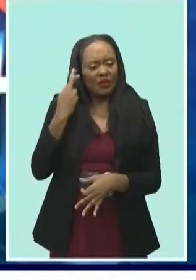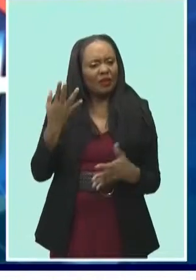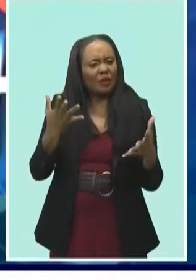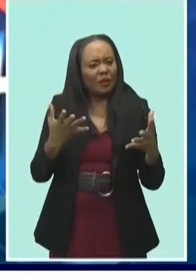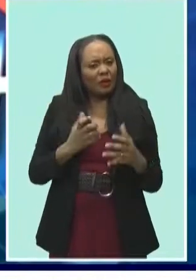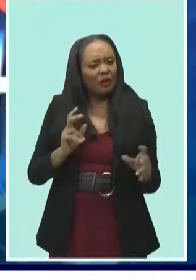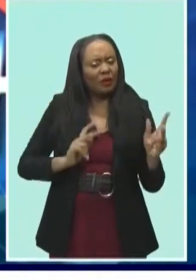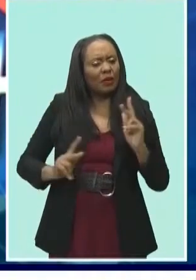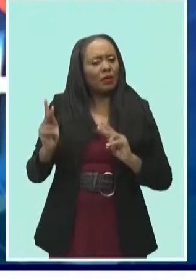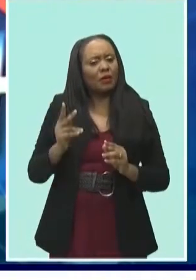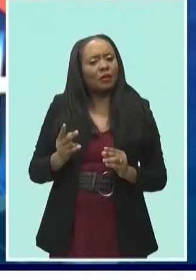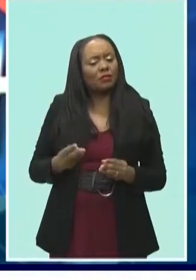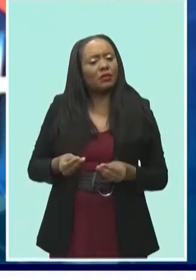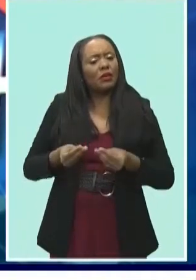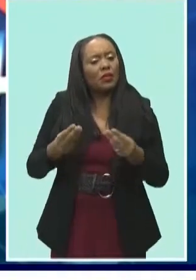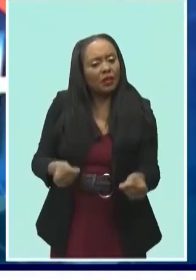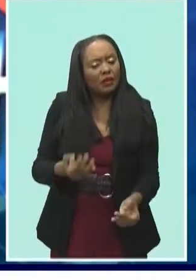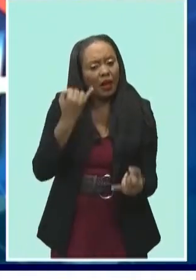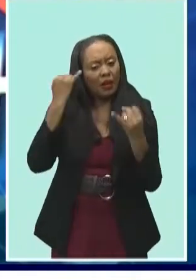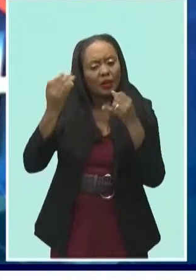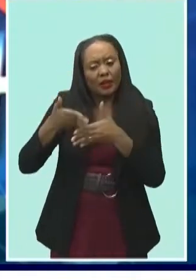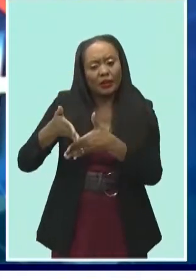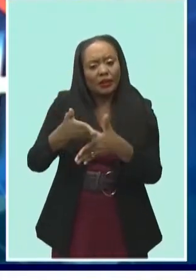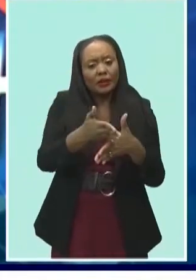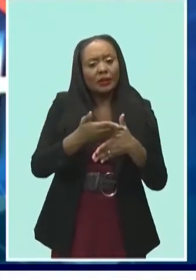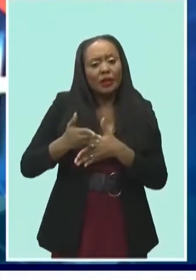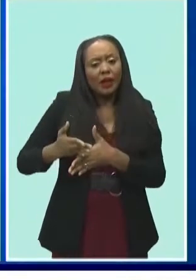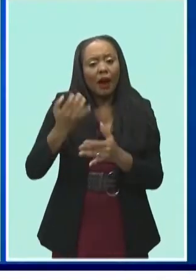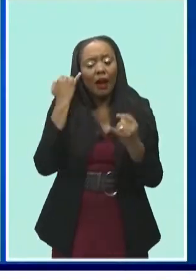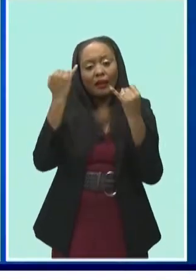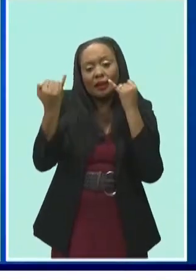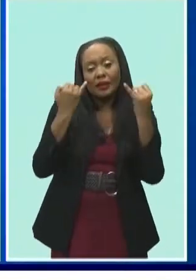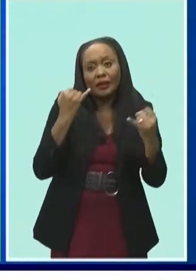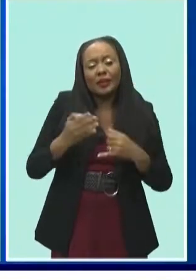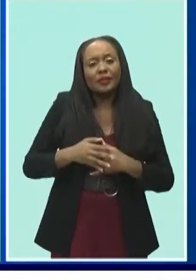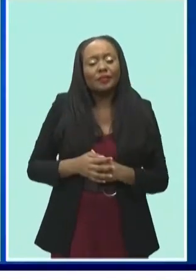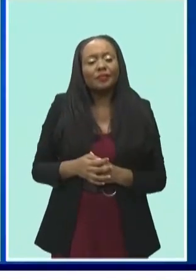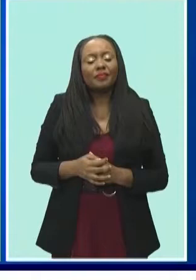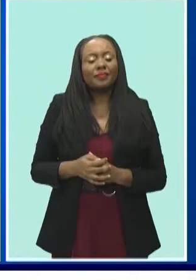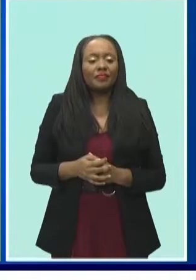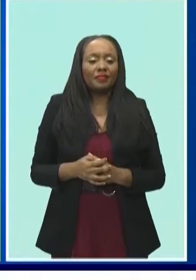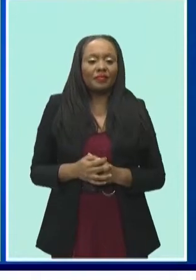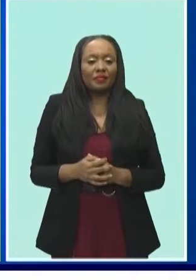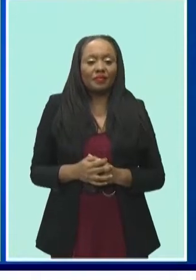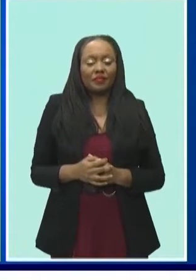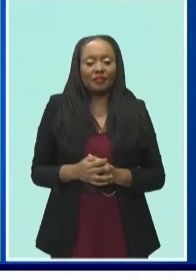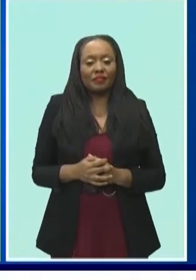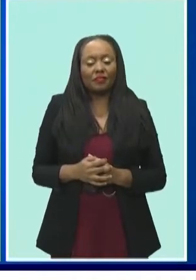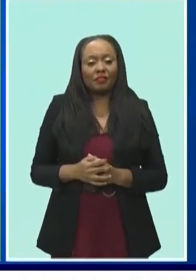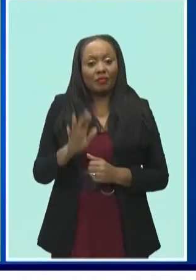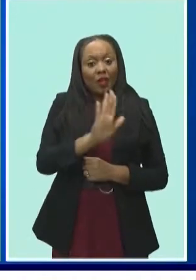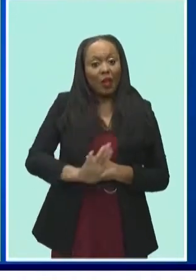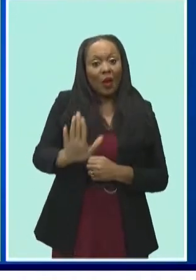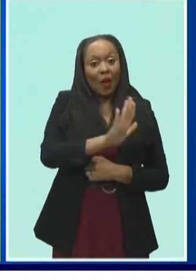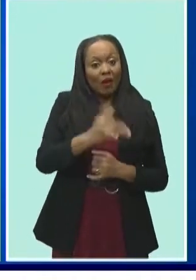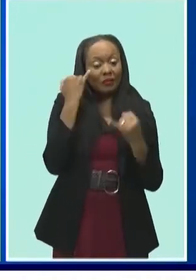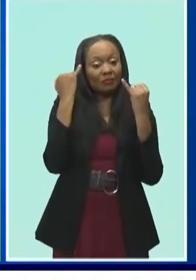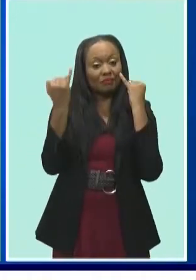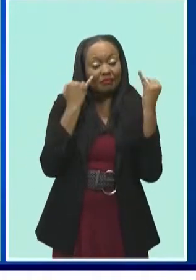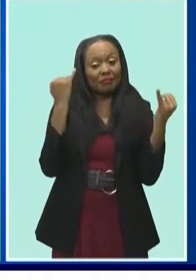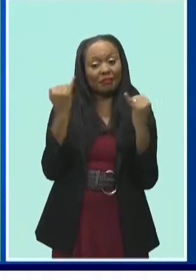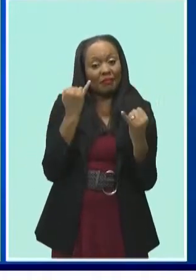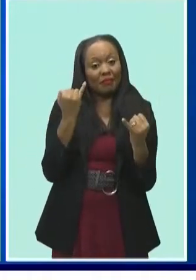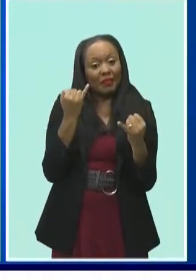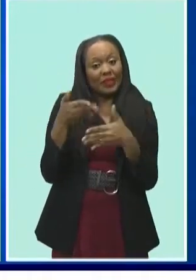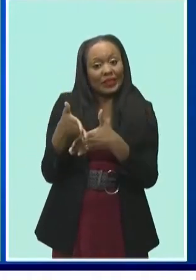to supply the ideas for the celebrations. The ideas that will form part of this celebration